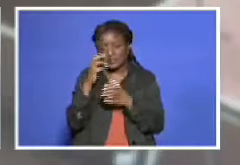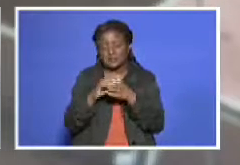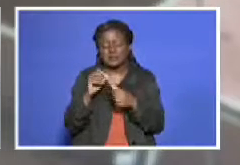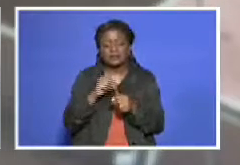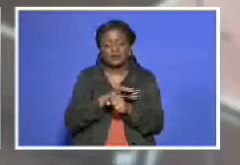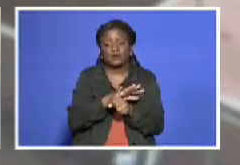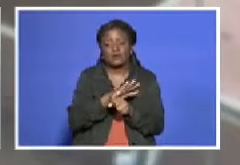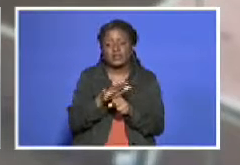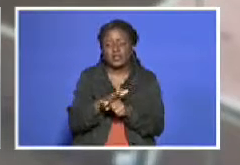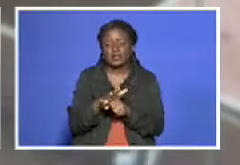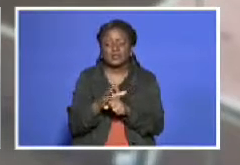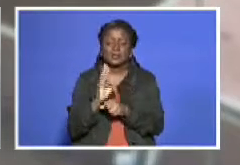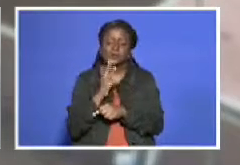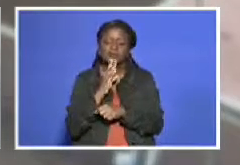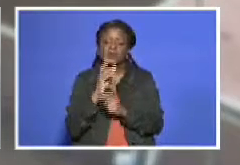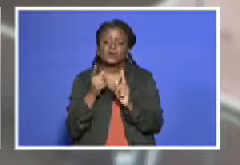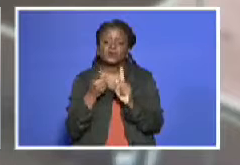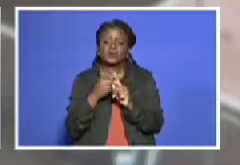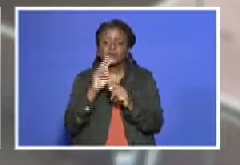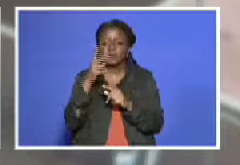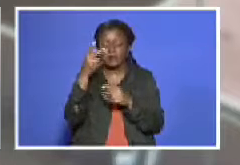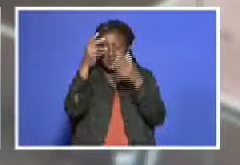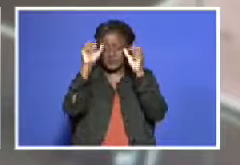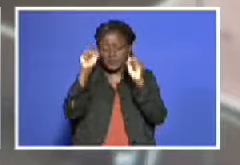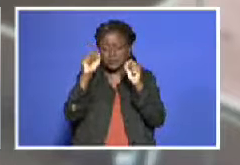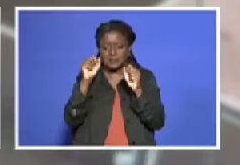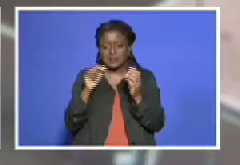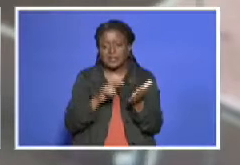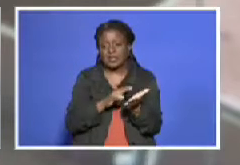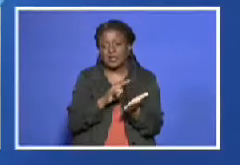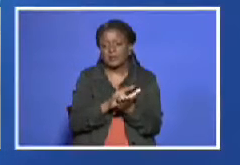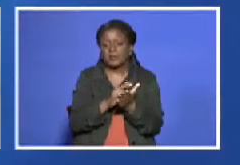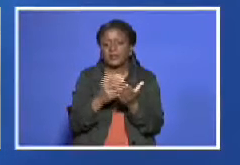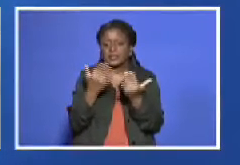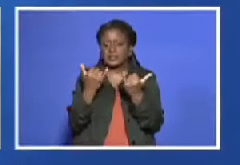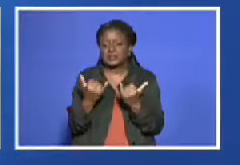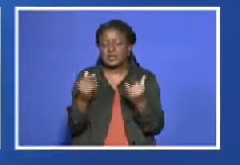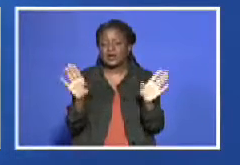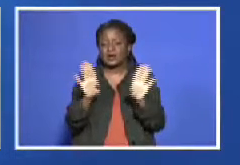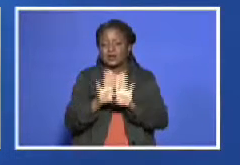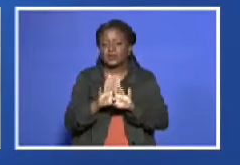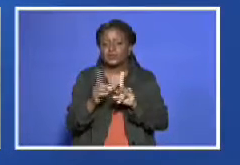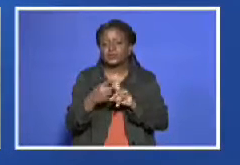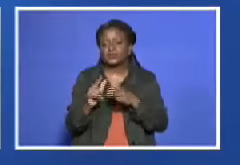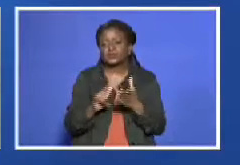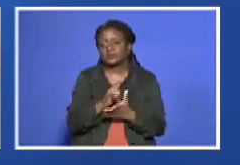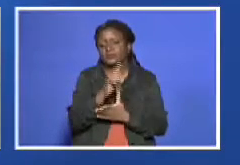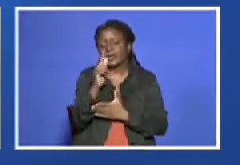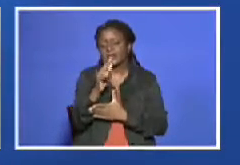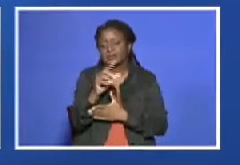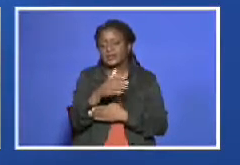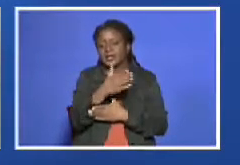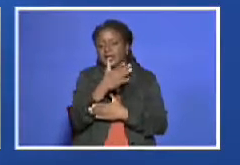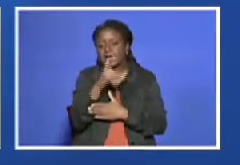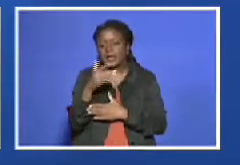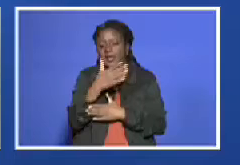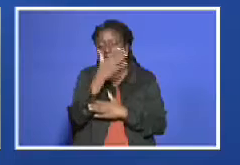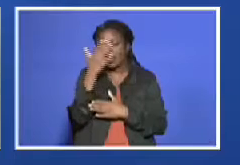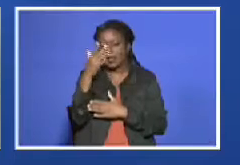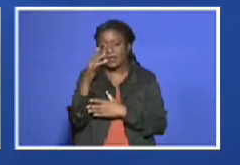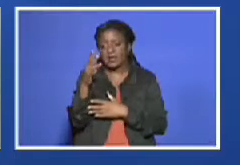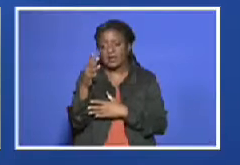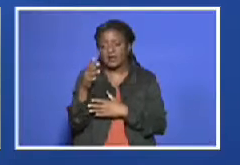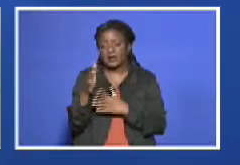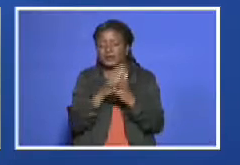President Jan Knowles. The airport is currently closed to flight operations. Air traffic services were suspended